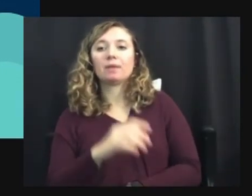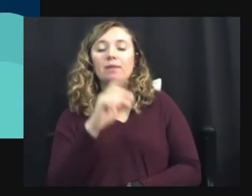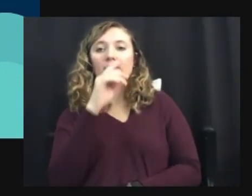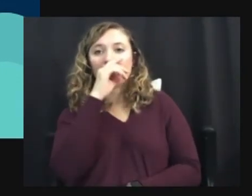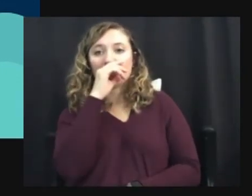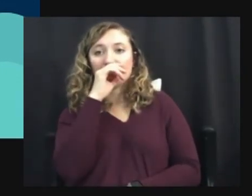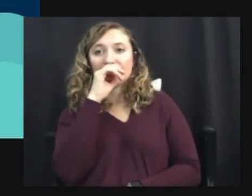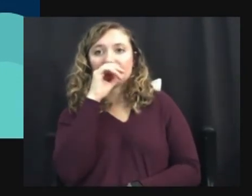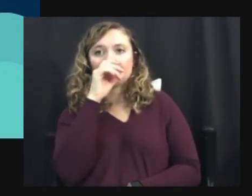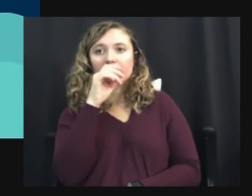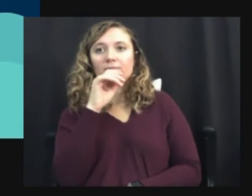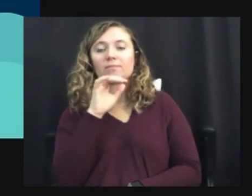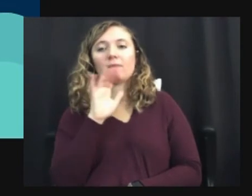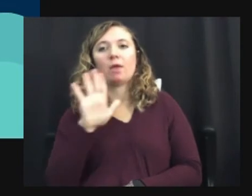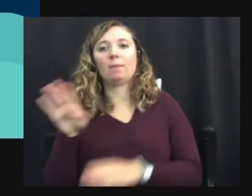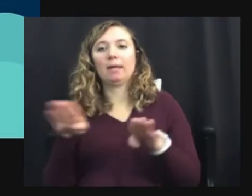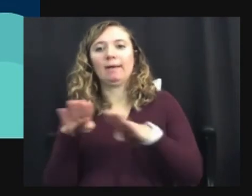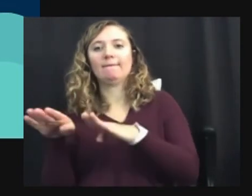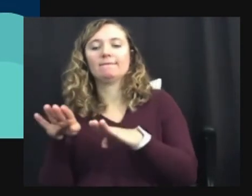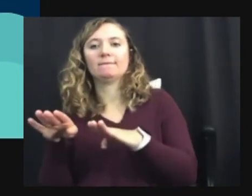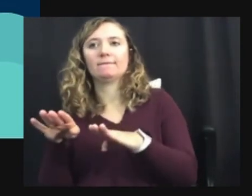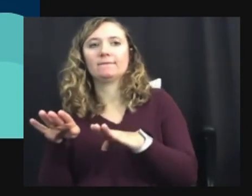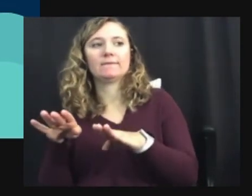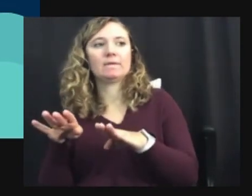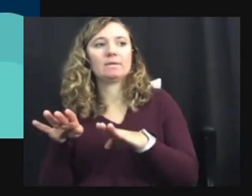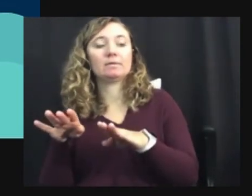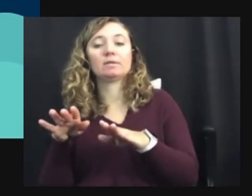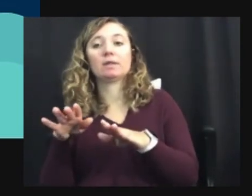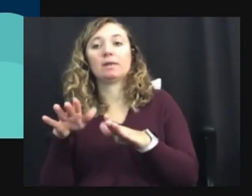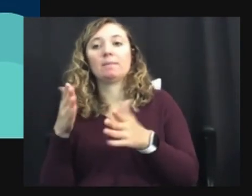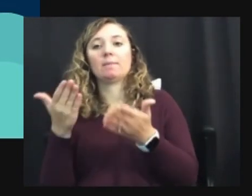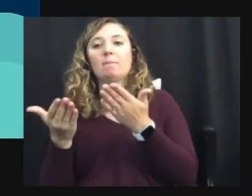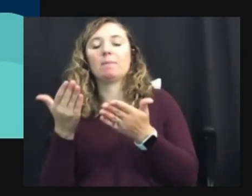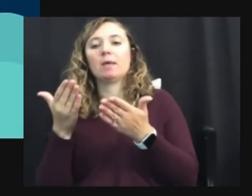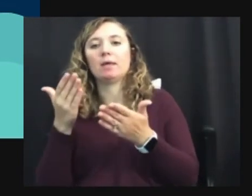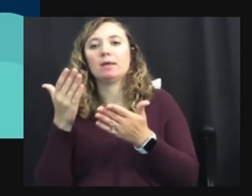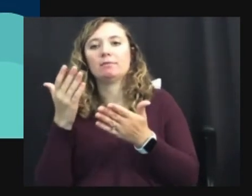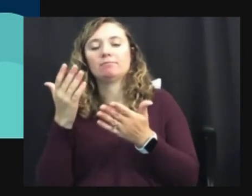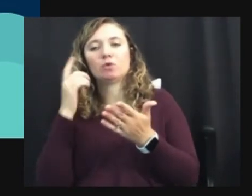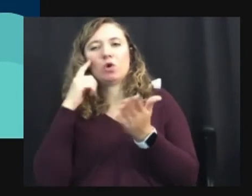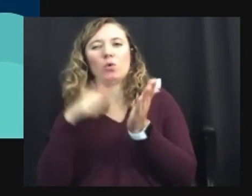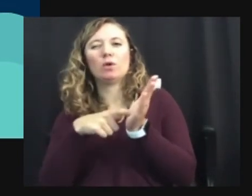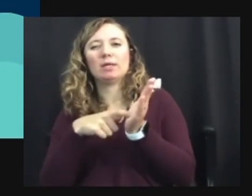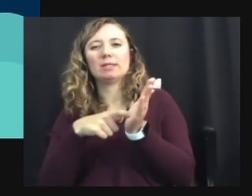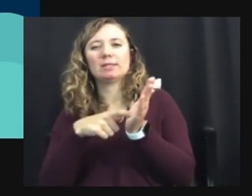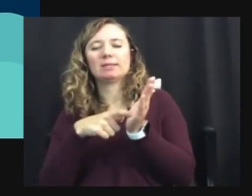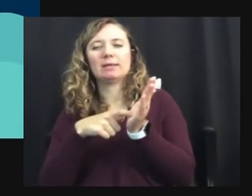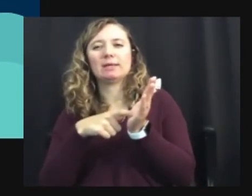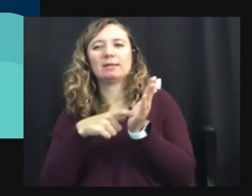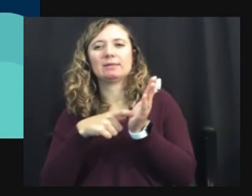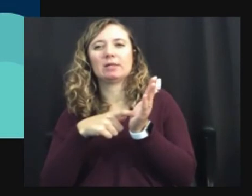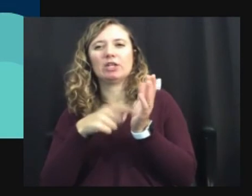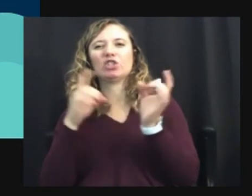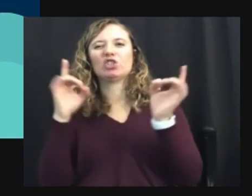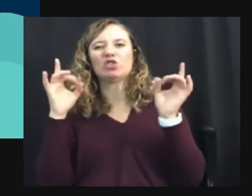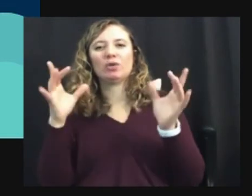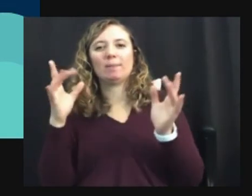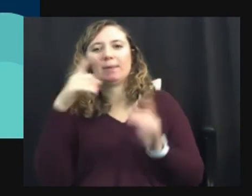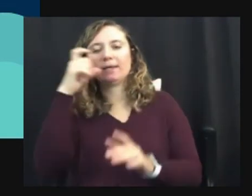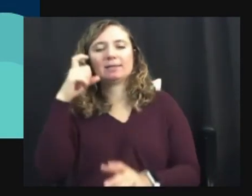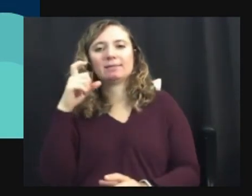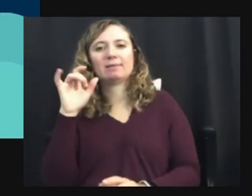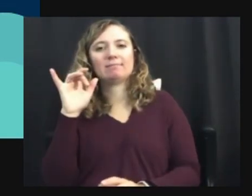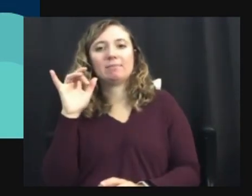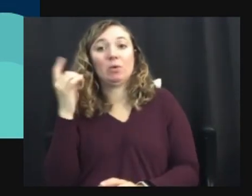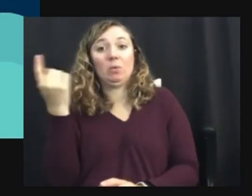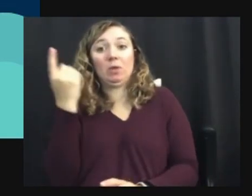their behaviors that you might look at as extreme, that's the only way that they have to